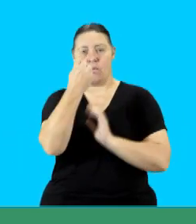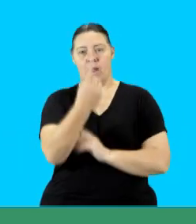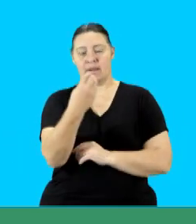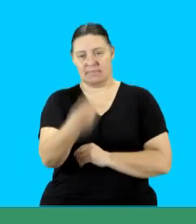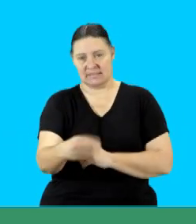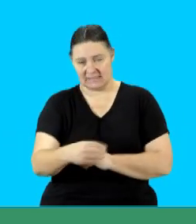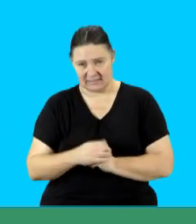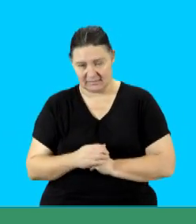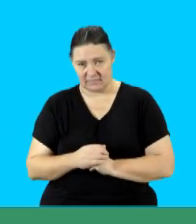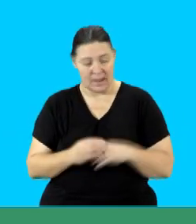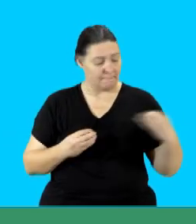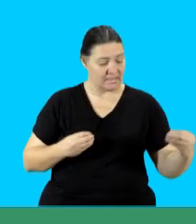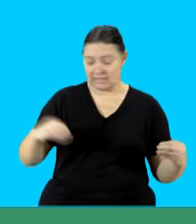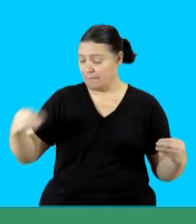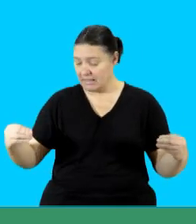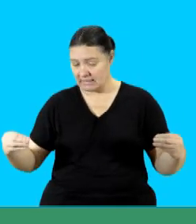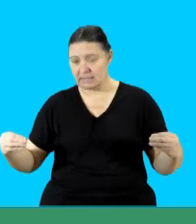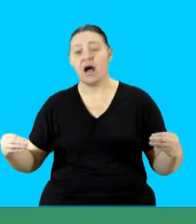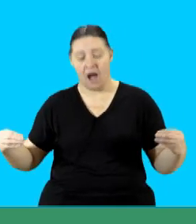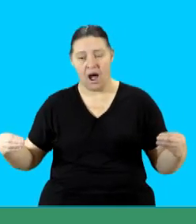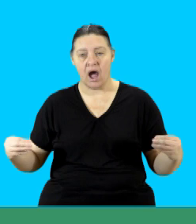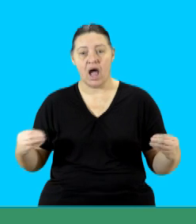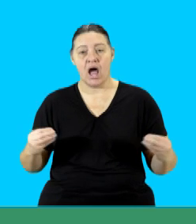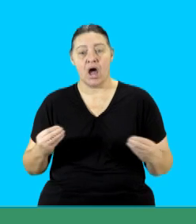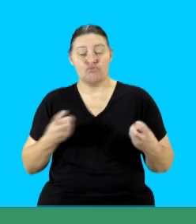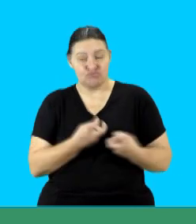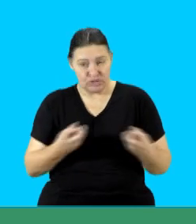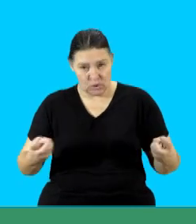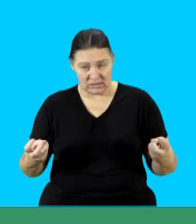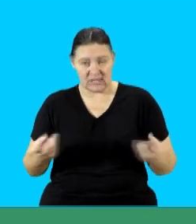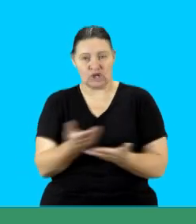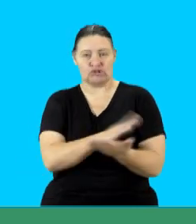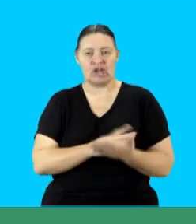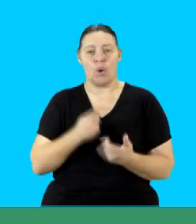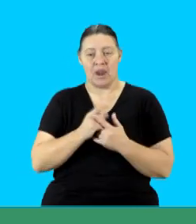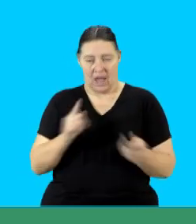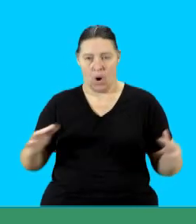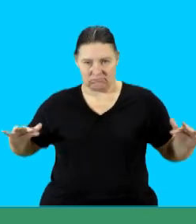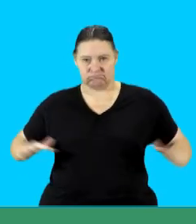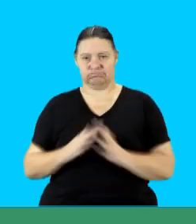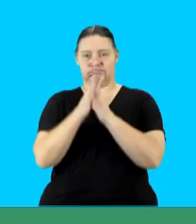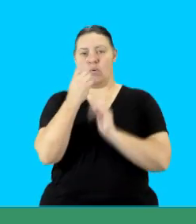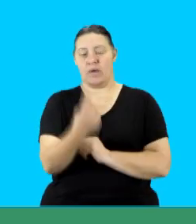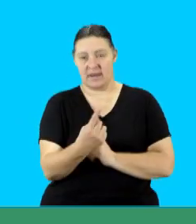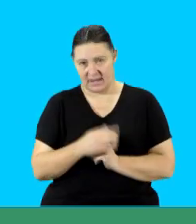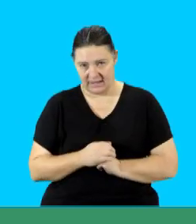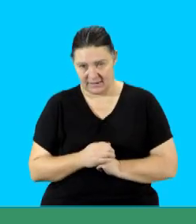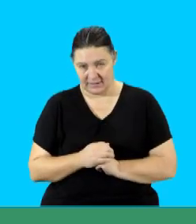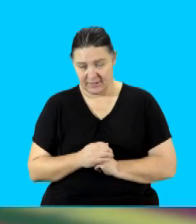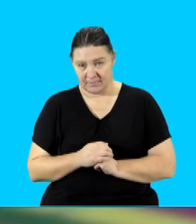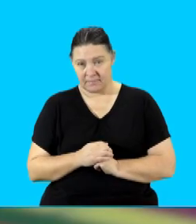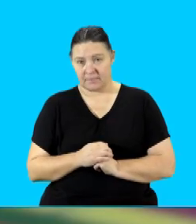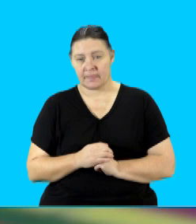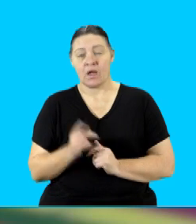form one business. These two businesses also share their resources when they become one new business. So